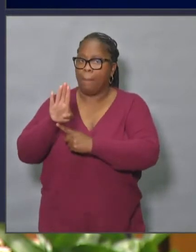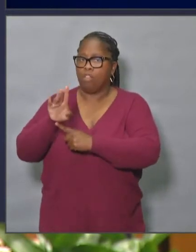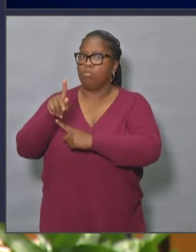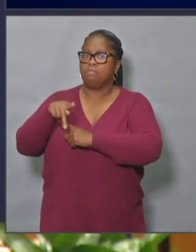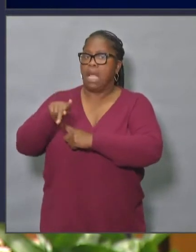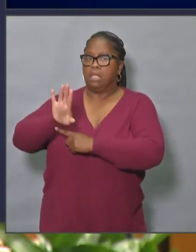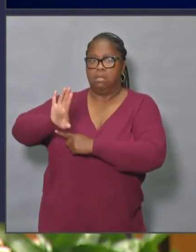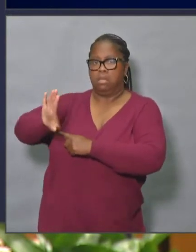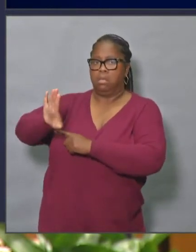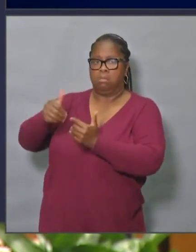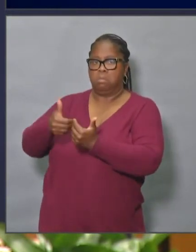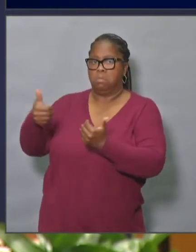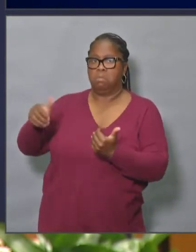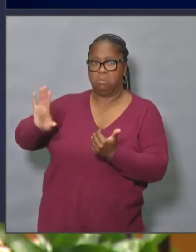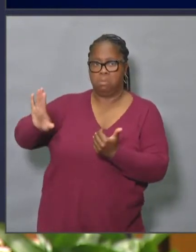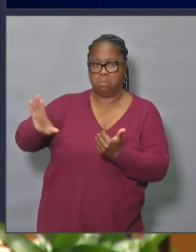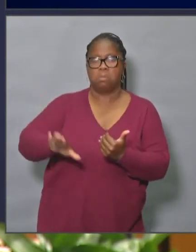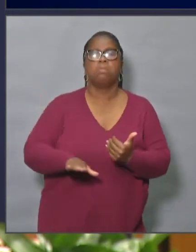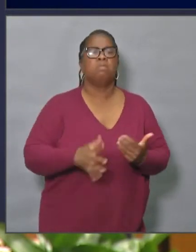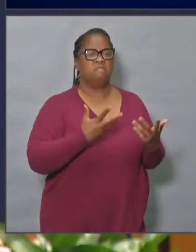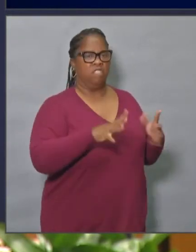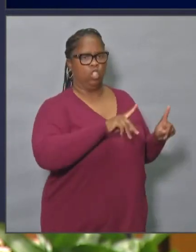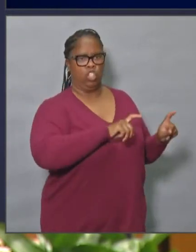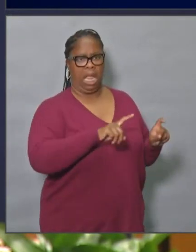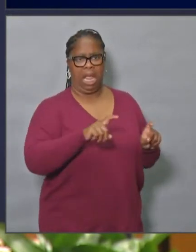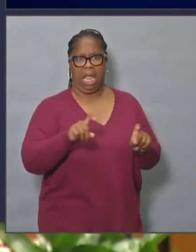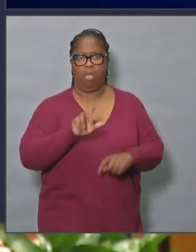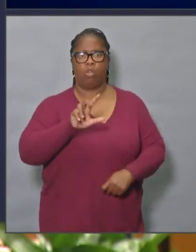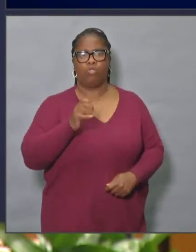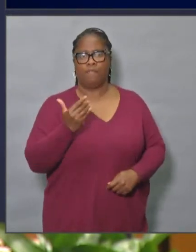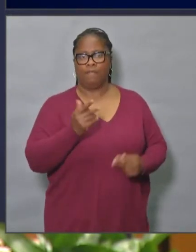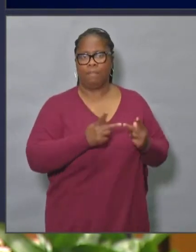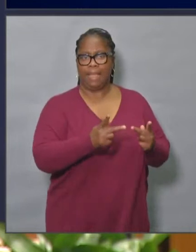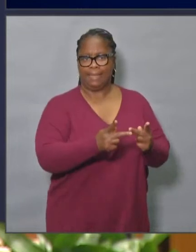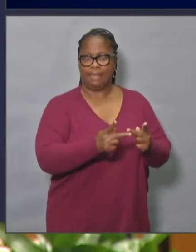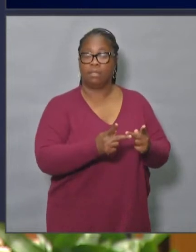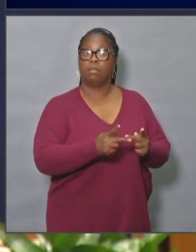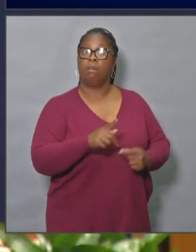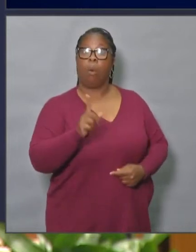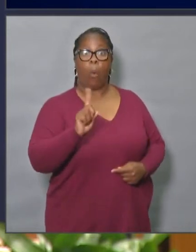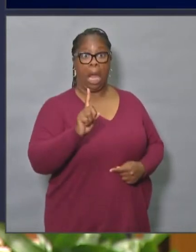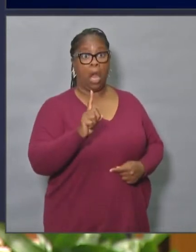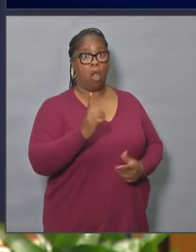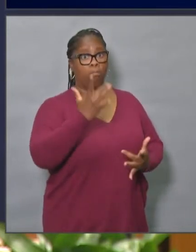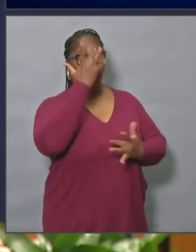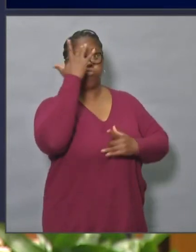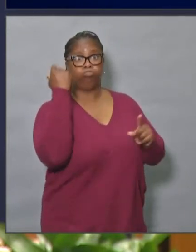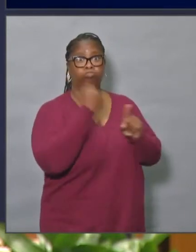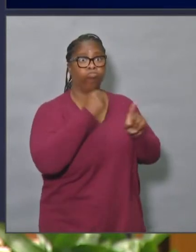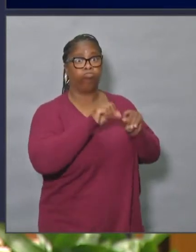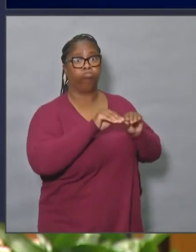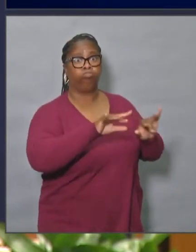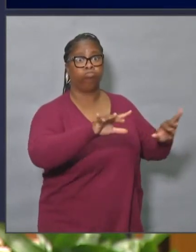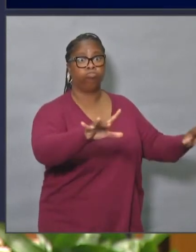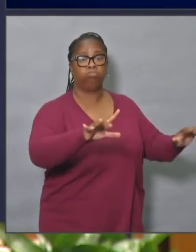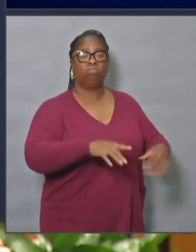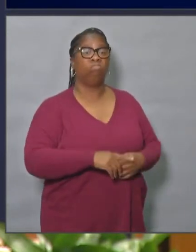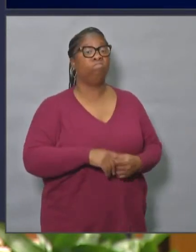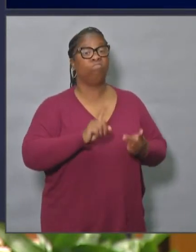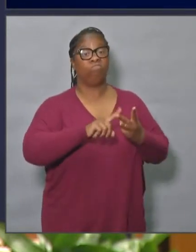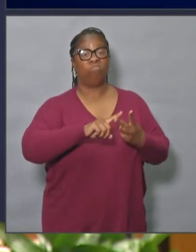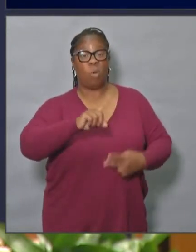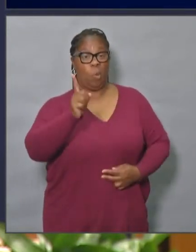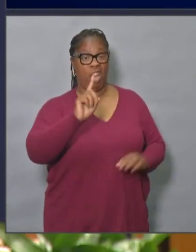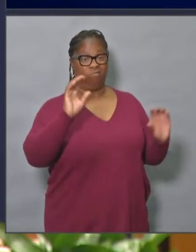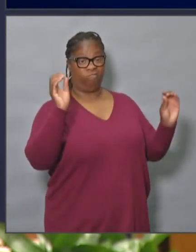in Pasadena. This includes facilities that have had outbreaks and facilities that have not yet had outbreaks. And I want to